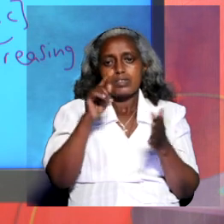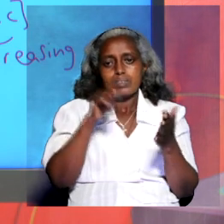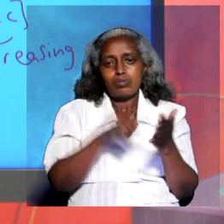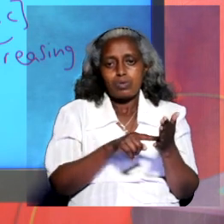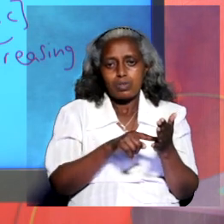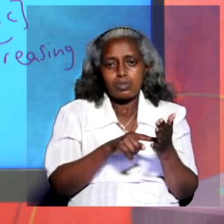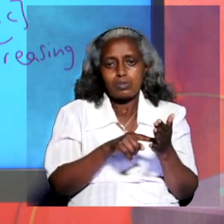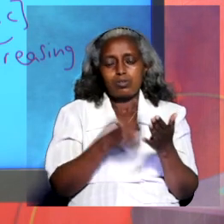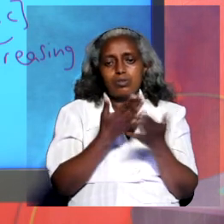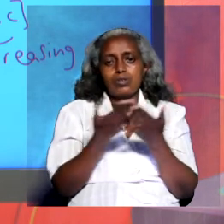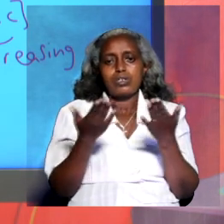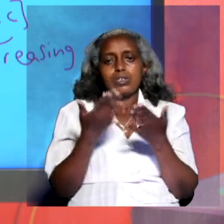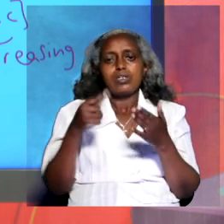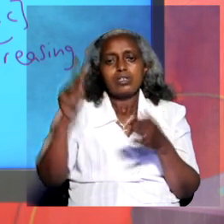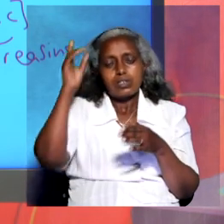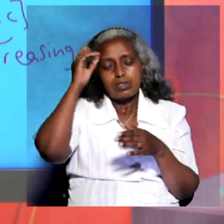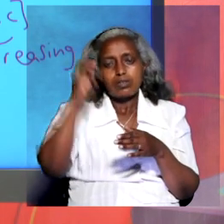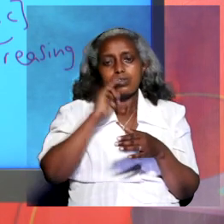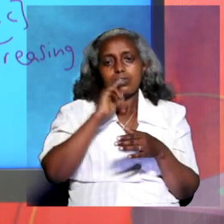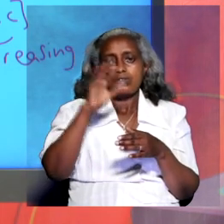the derivative is 0.